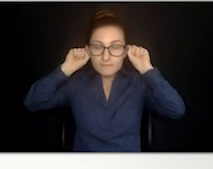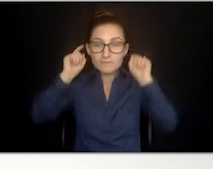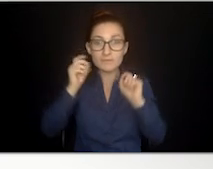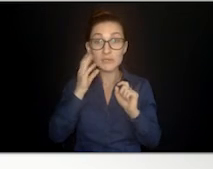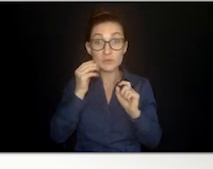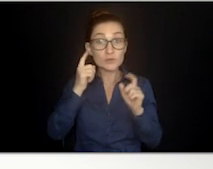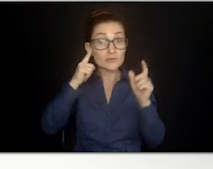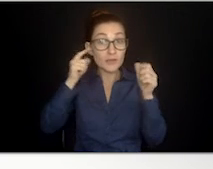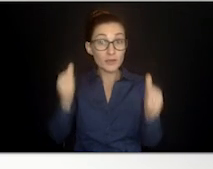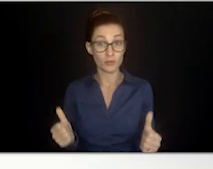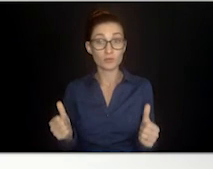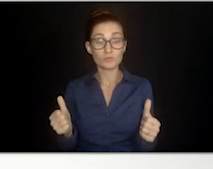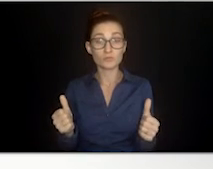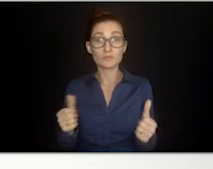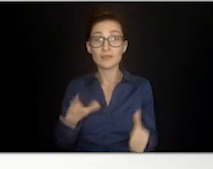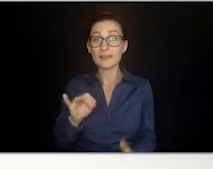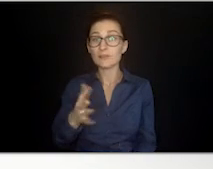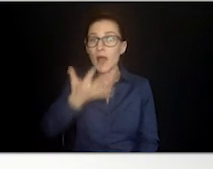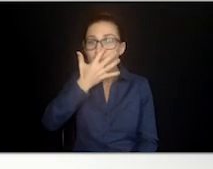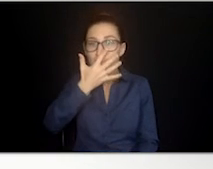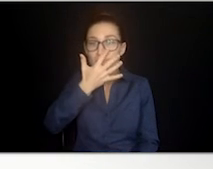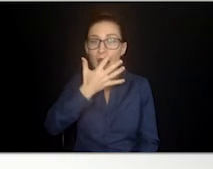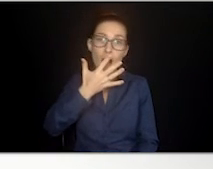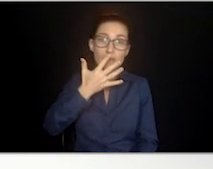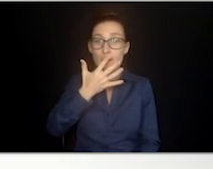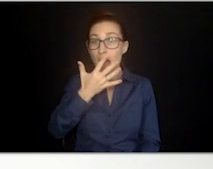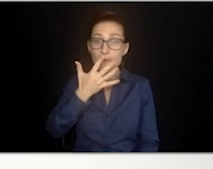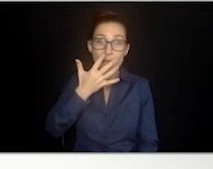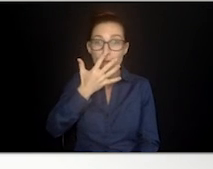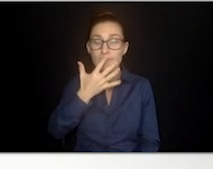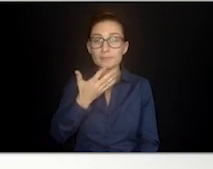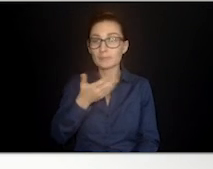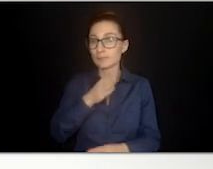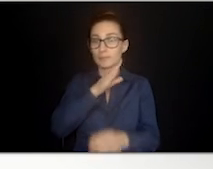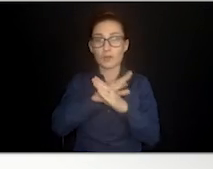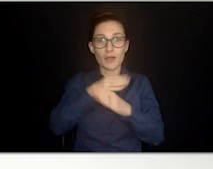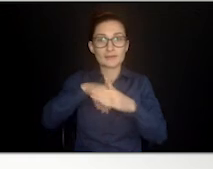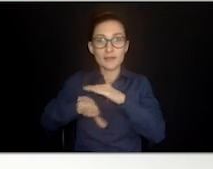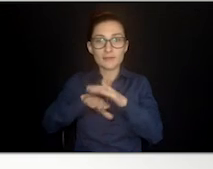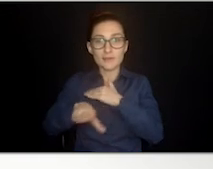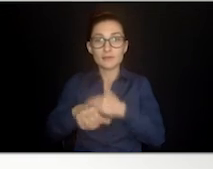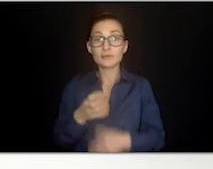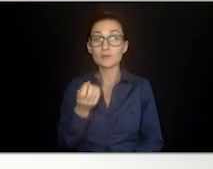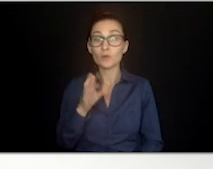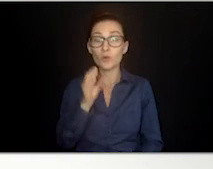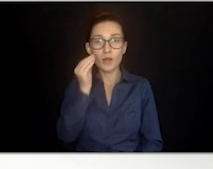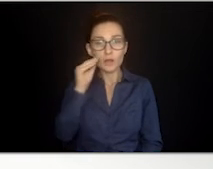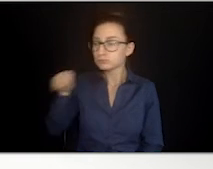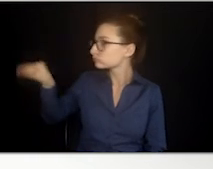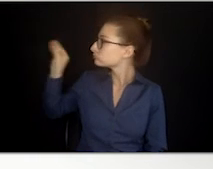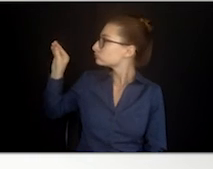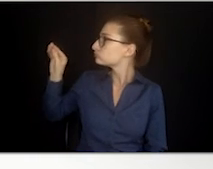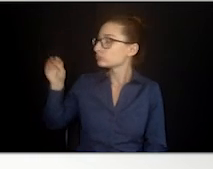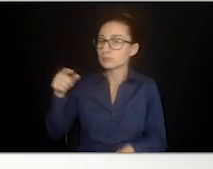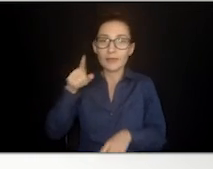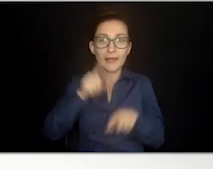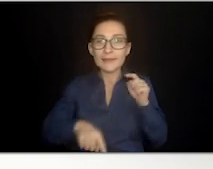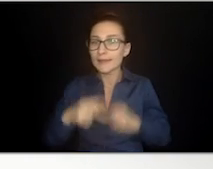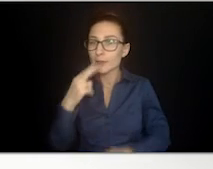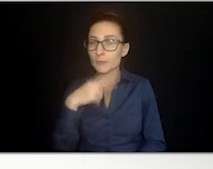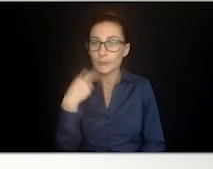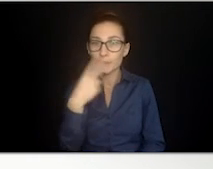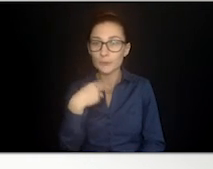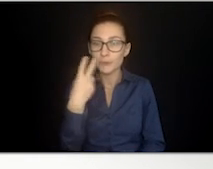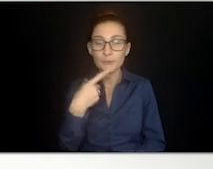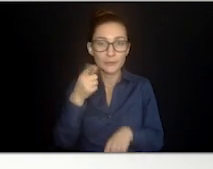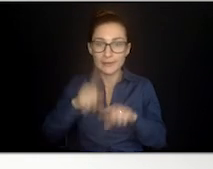loss. Something as simple as covering your mouth blocks access, or turning to the side blocks the ability to read a person's lips